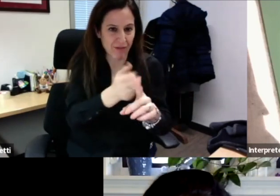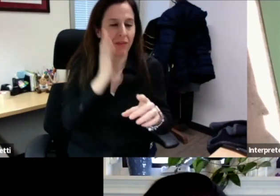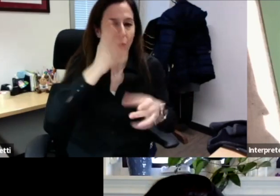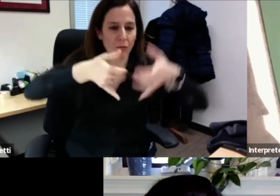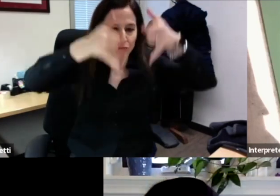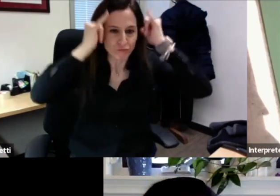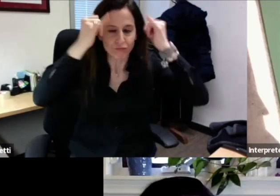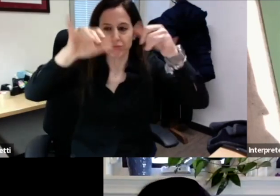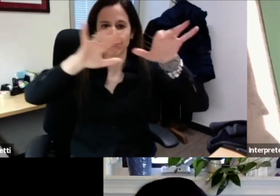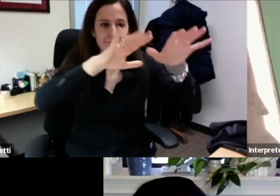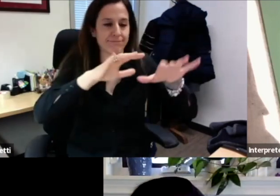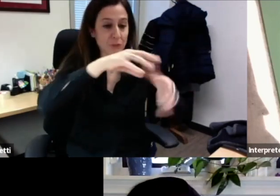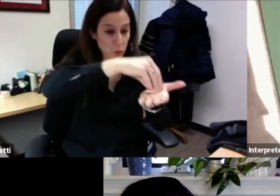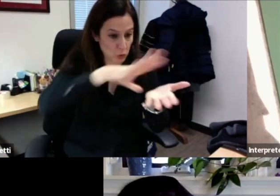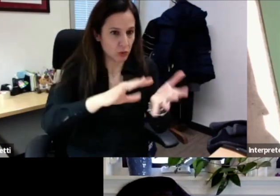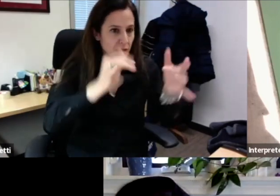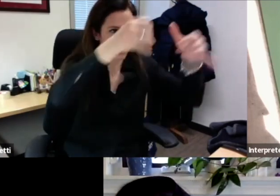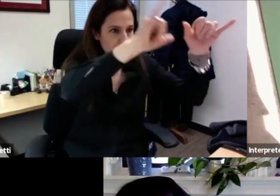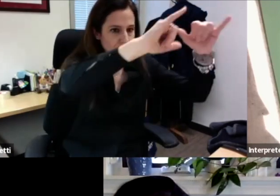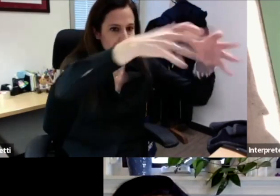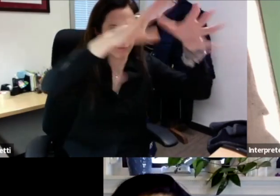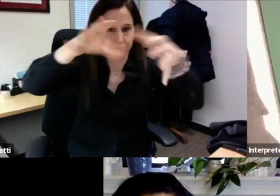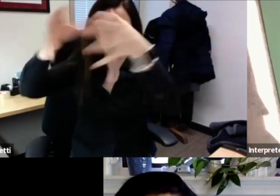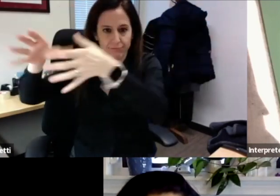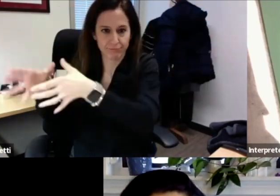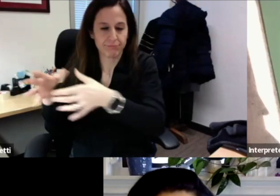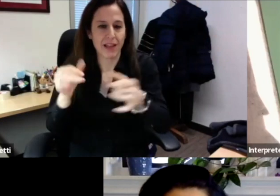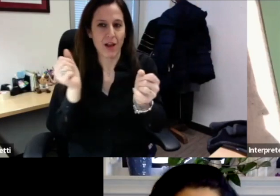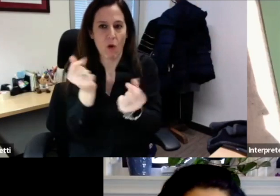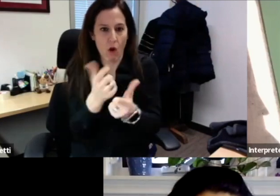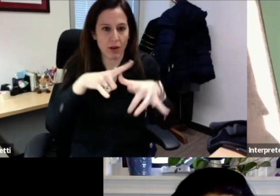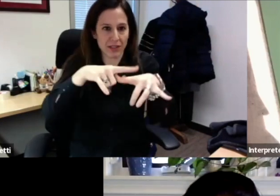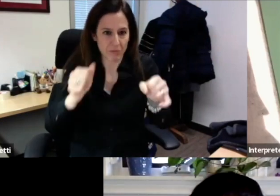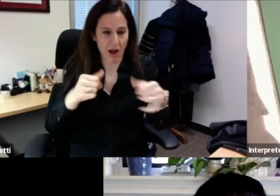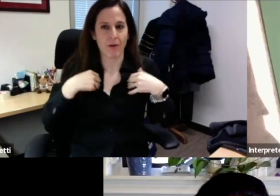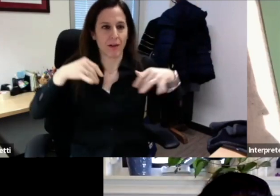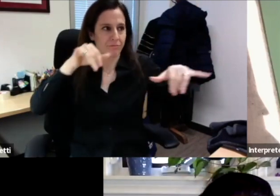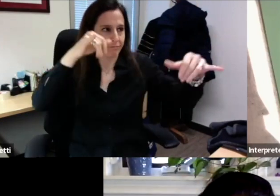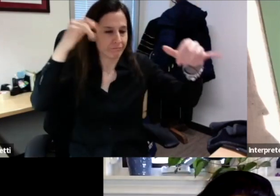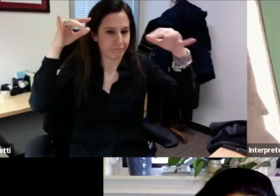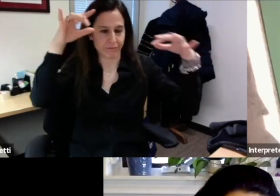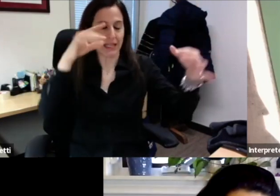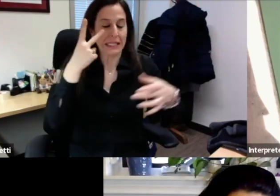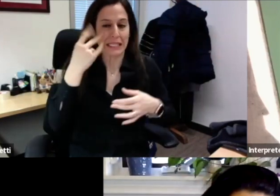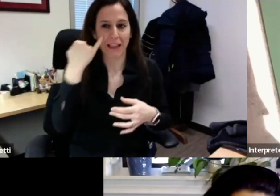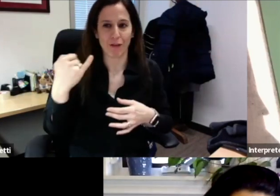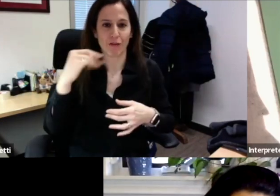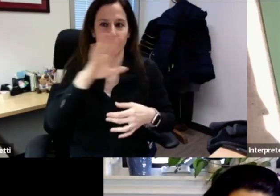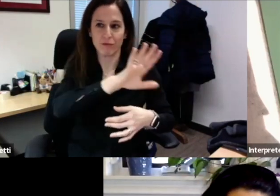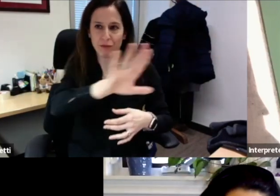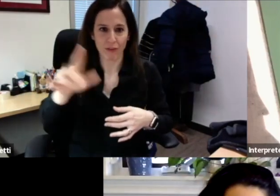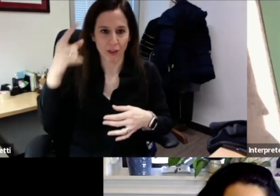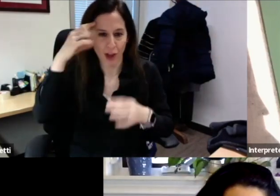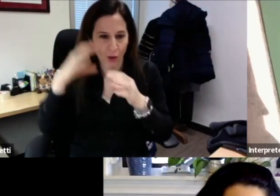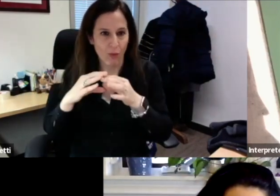same time in the same area, and they'll look at the students and measure multiple students at the same